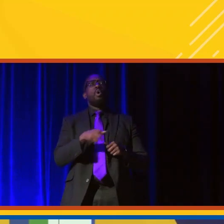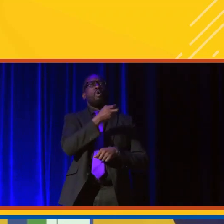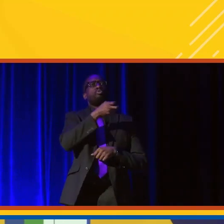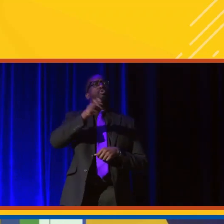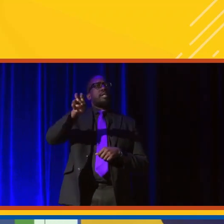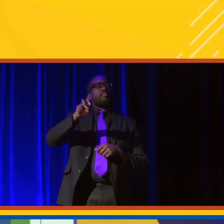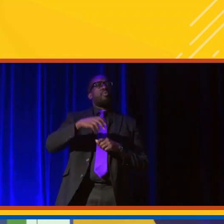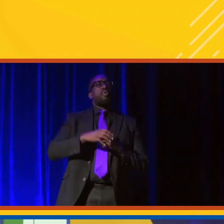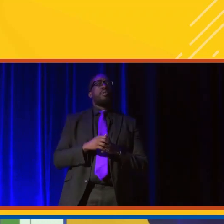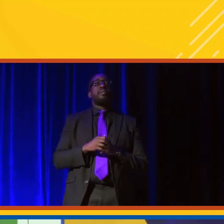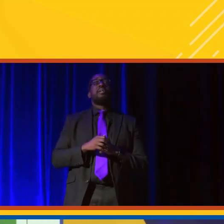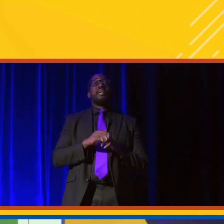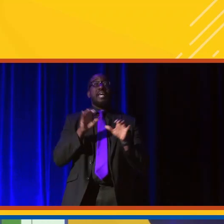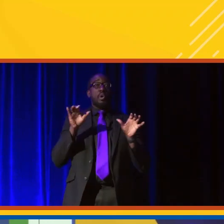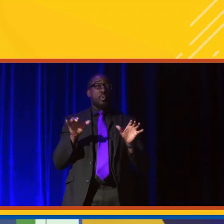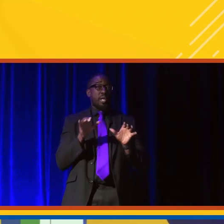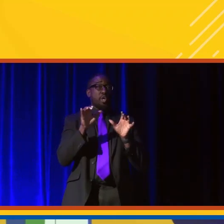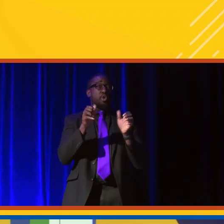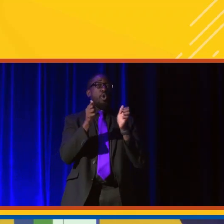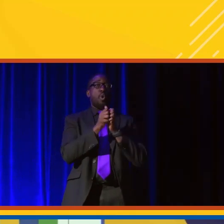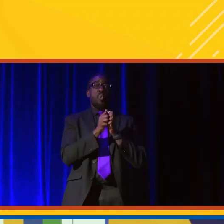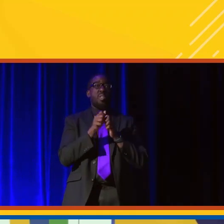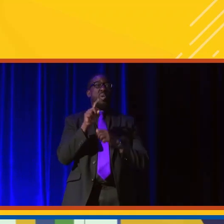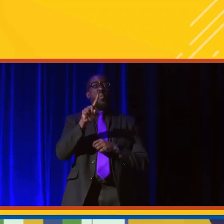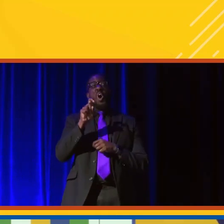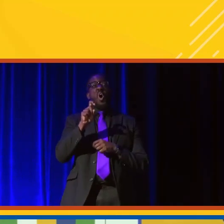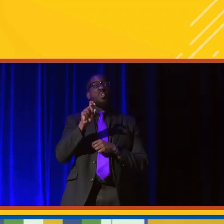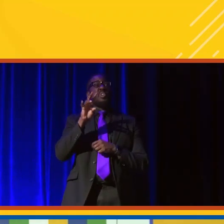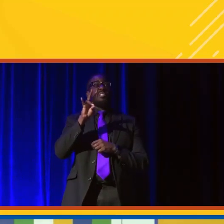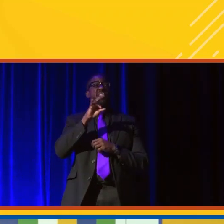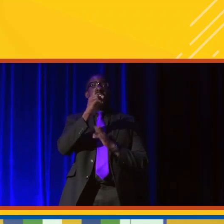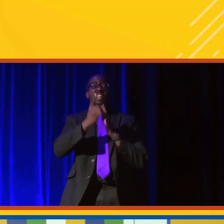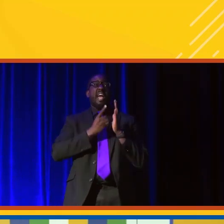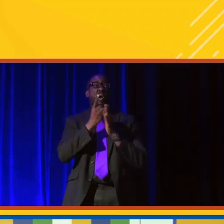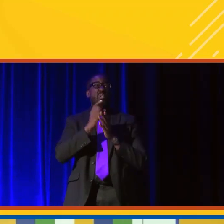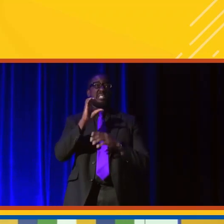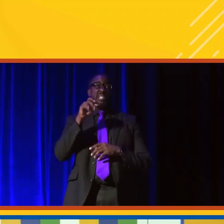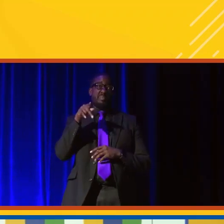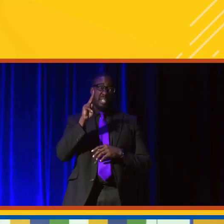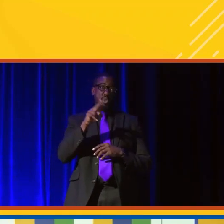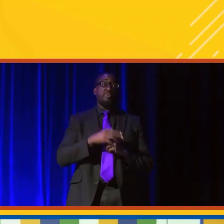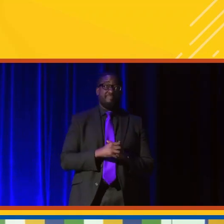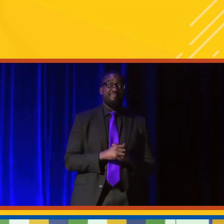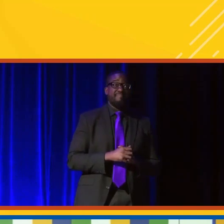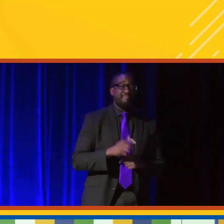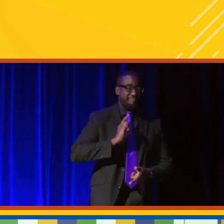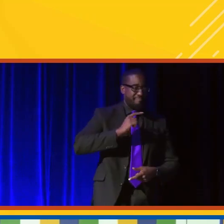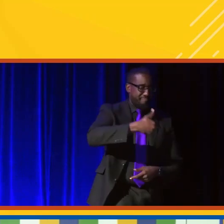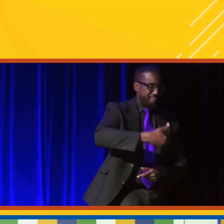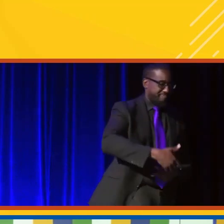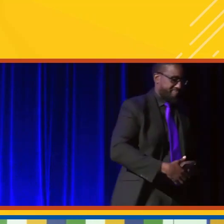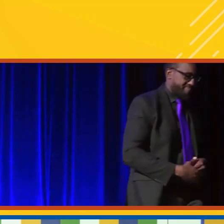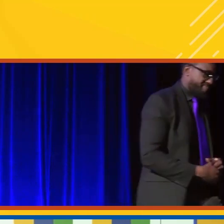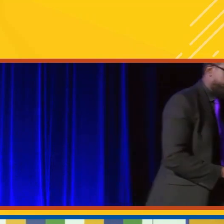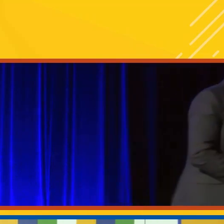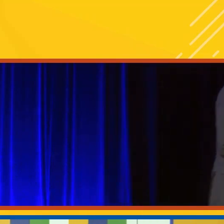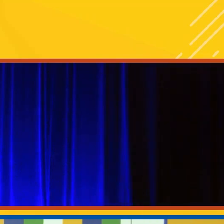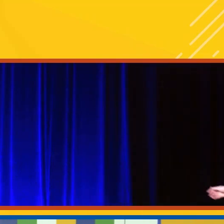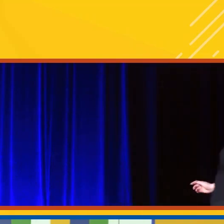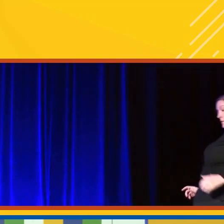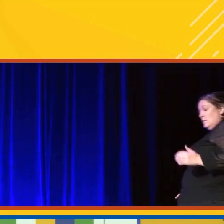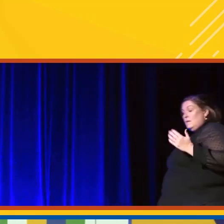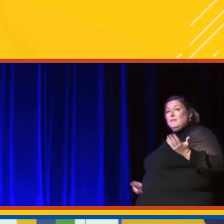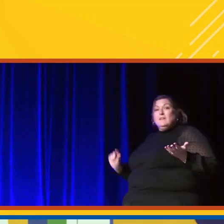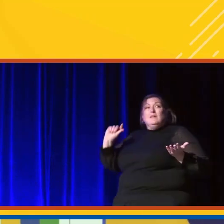transport. And we can do it with 107 hours on a CPU. Of course, there's a little overhead, but it's still 5 orders of